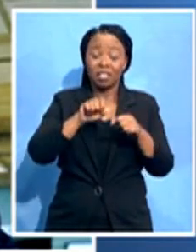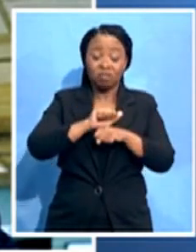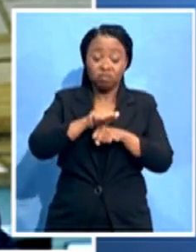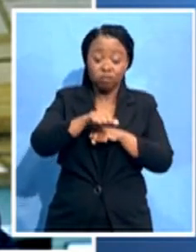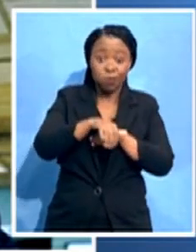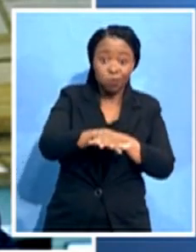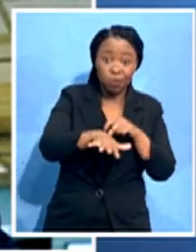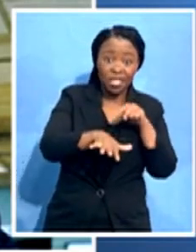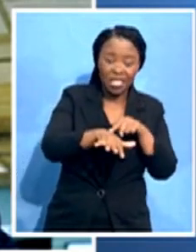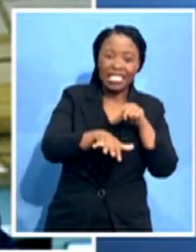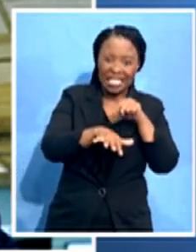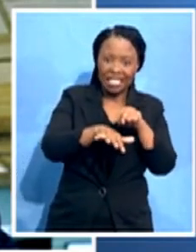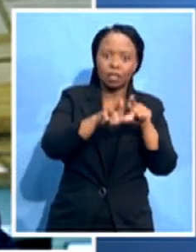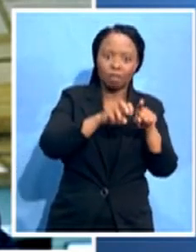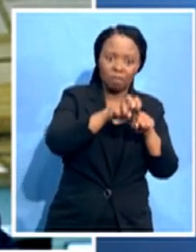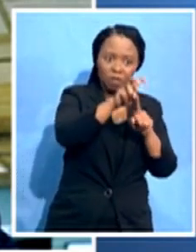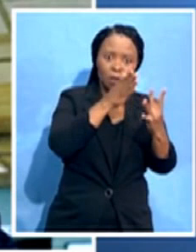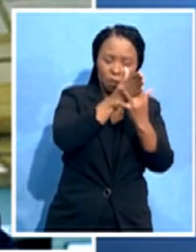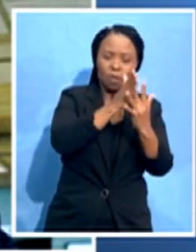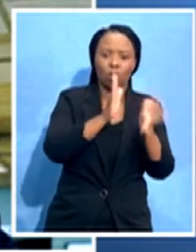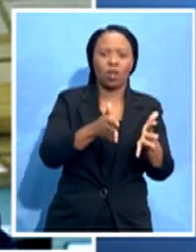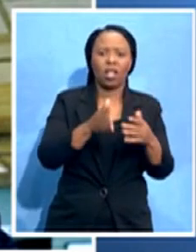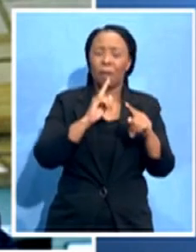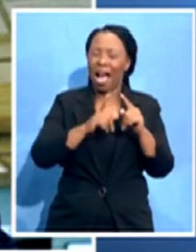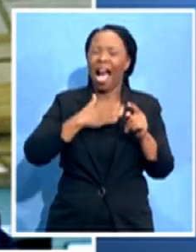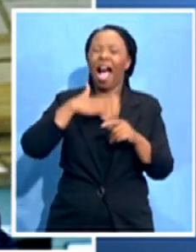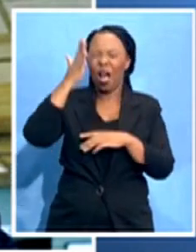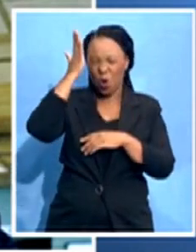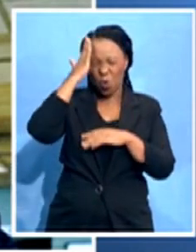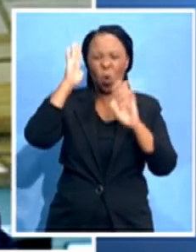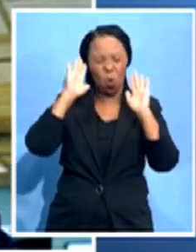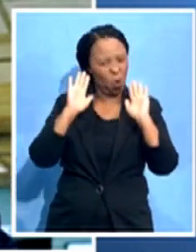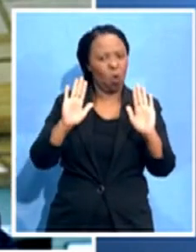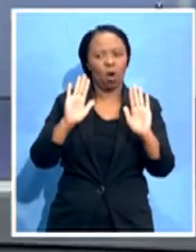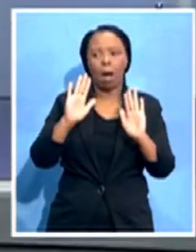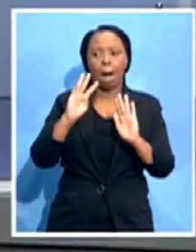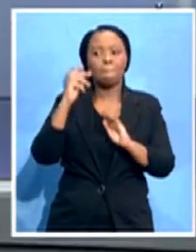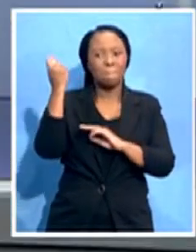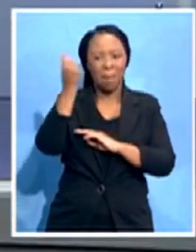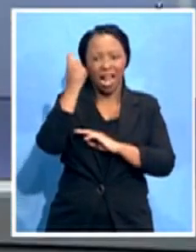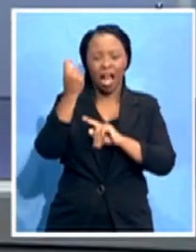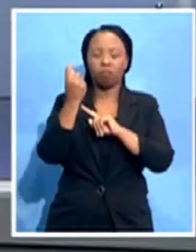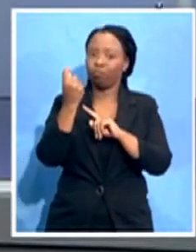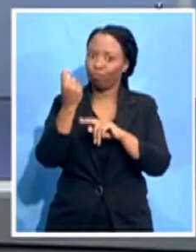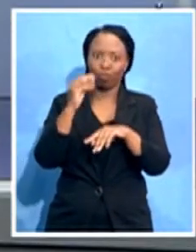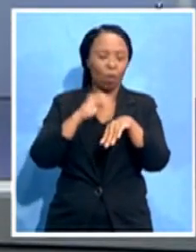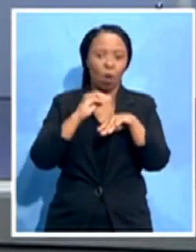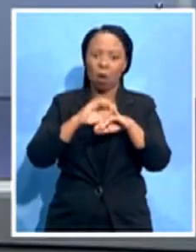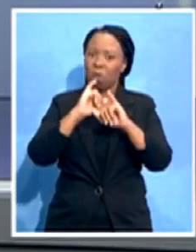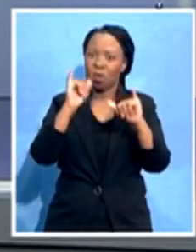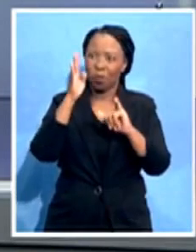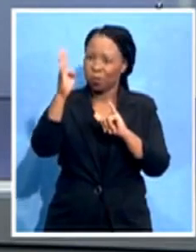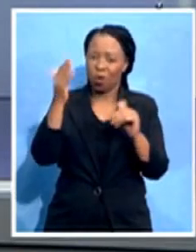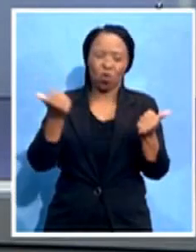I know Malawi has got a serious problem as we speak. To talk to your point, I was listening to infectious